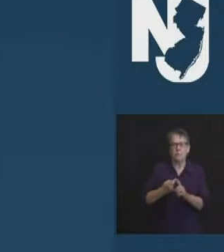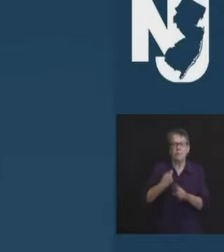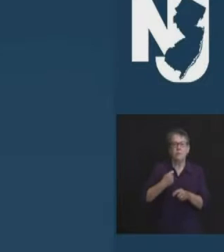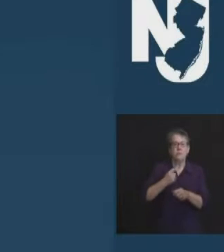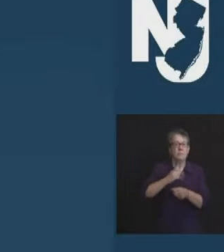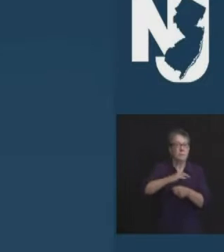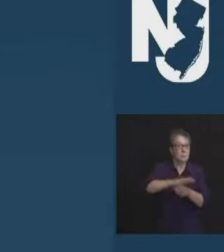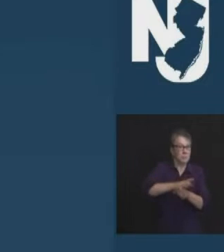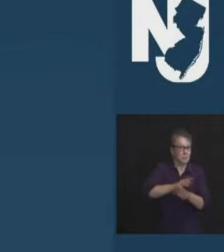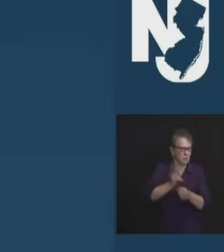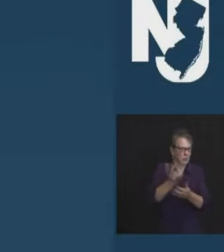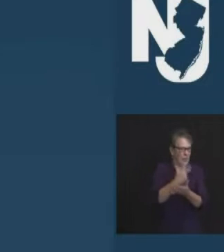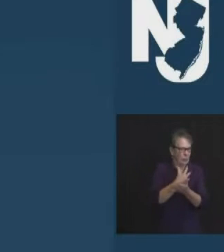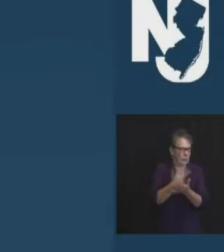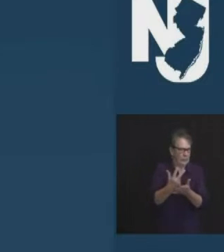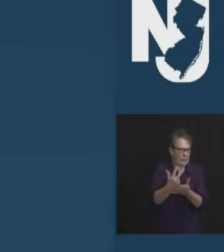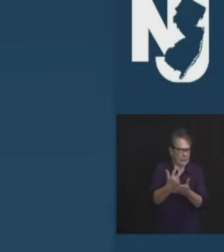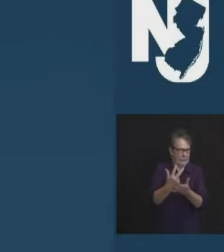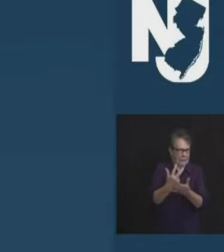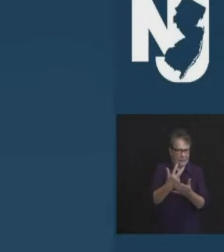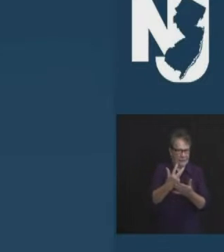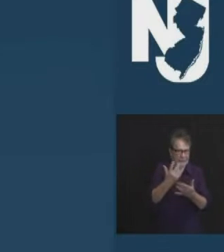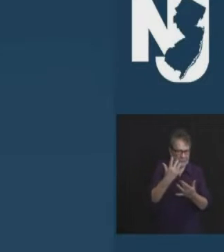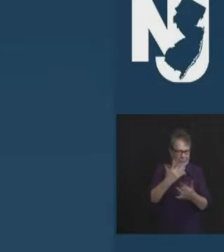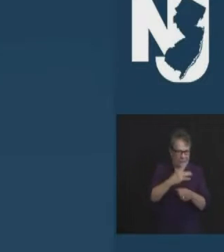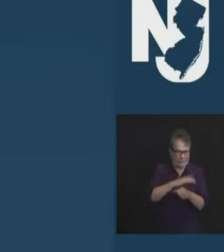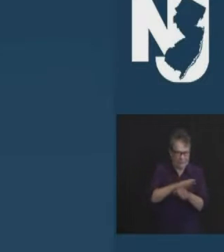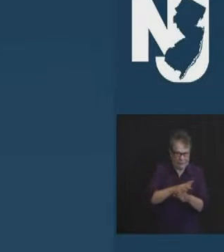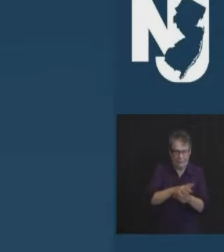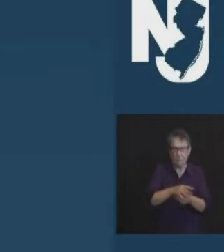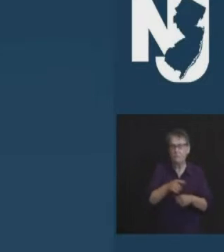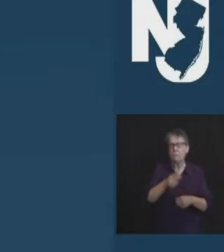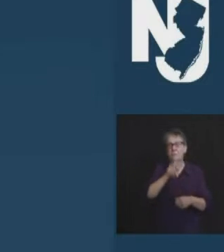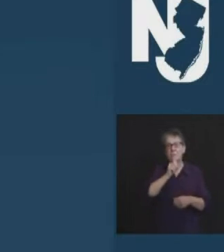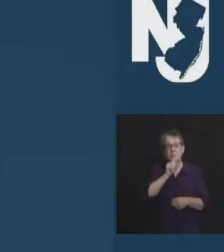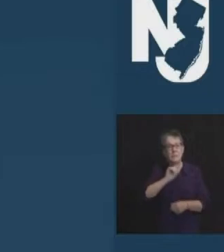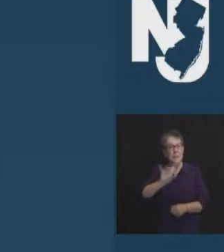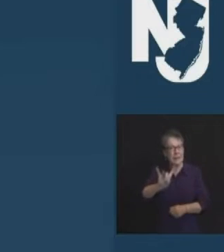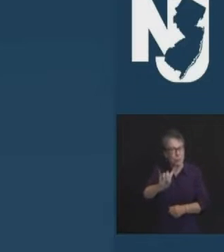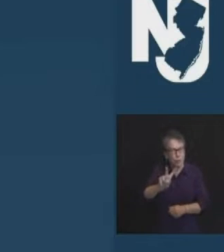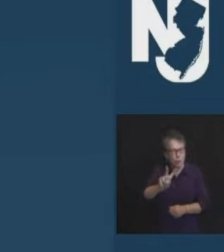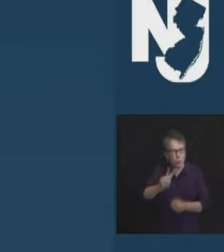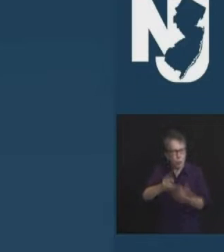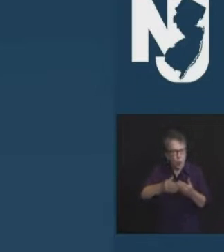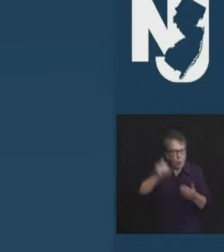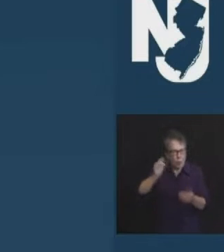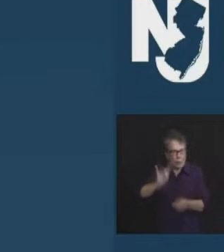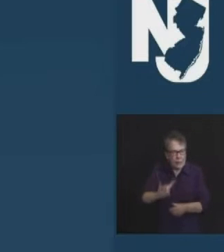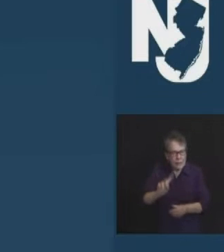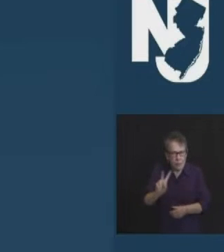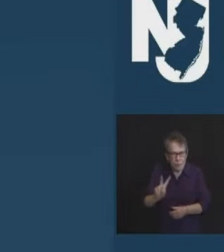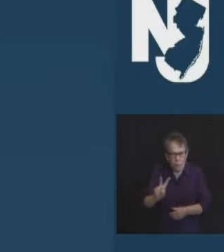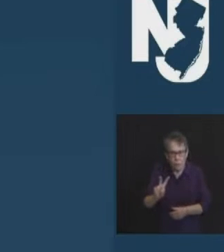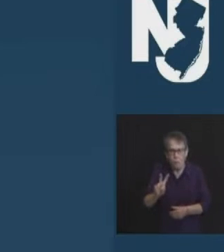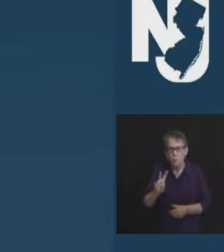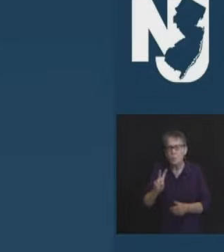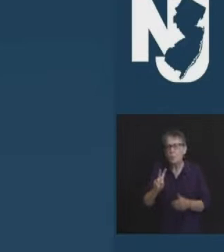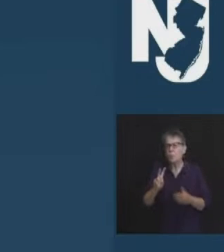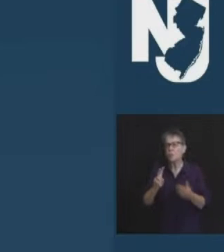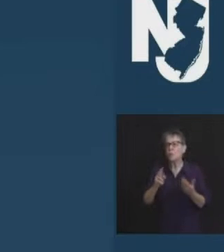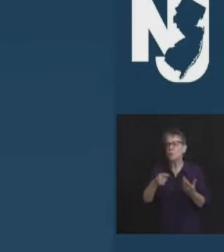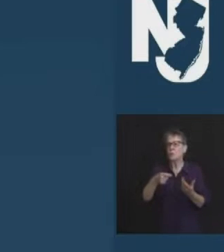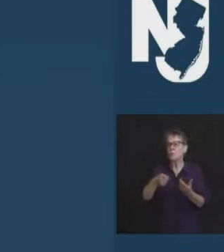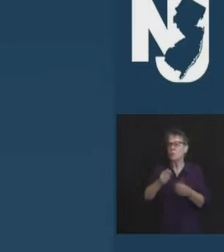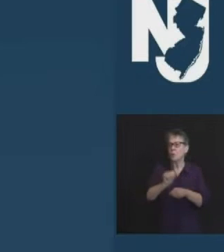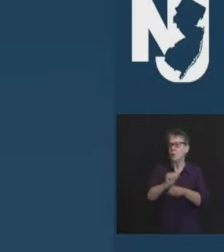82nd birthday. Mike was an avid ham radio operator of W2OF and was